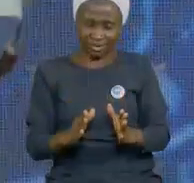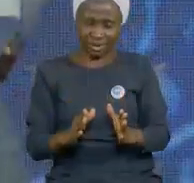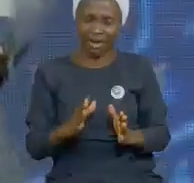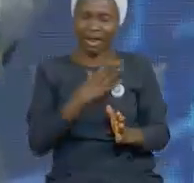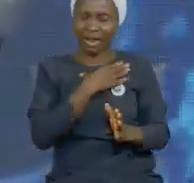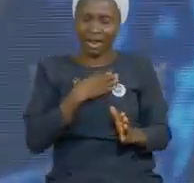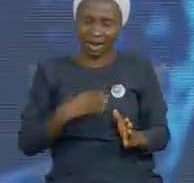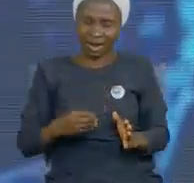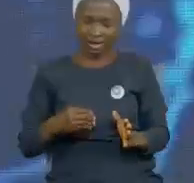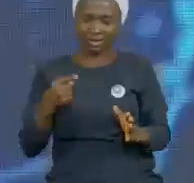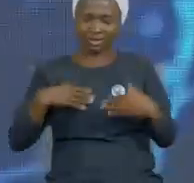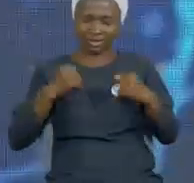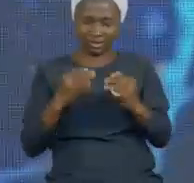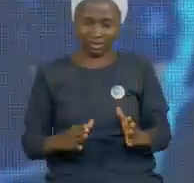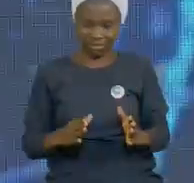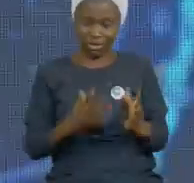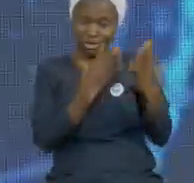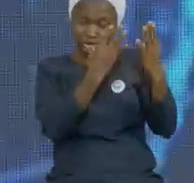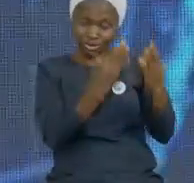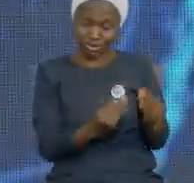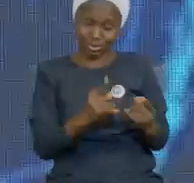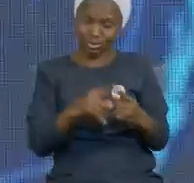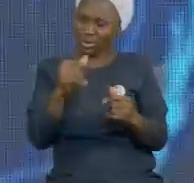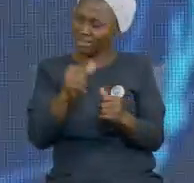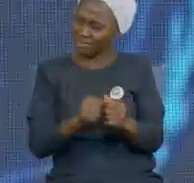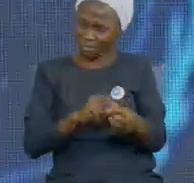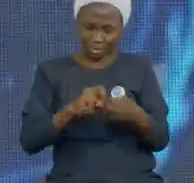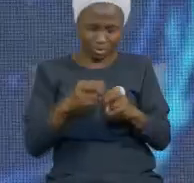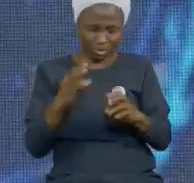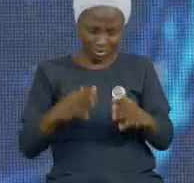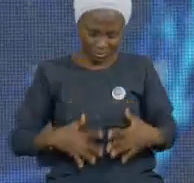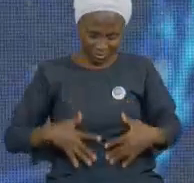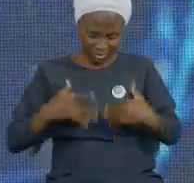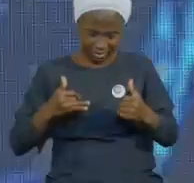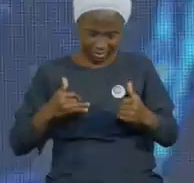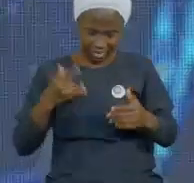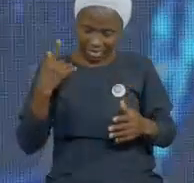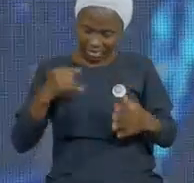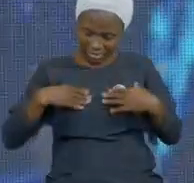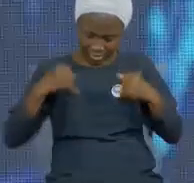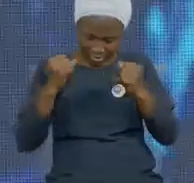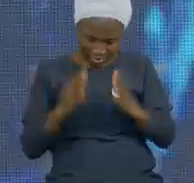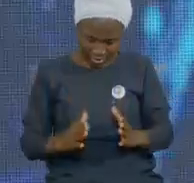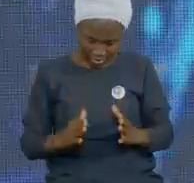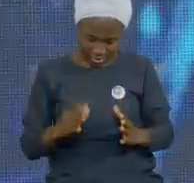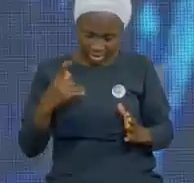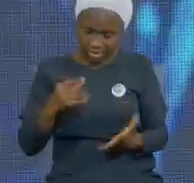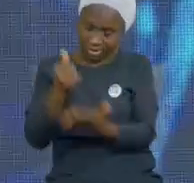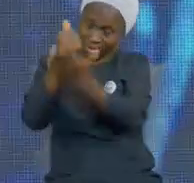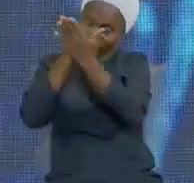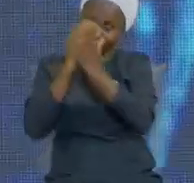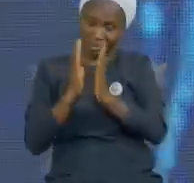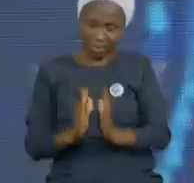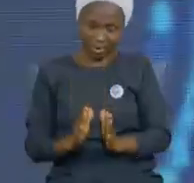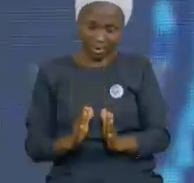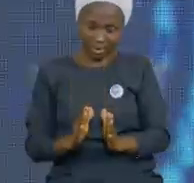The solution to every problem of life. The healer. The helper.